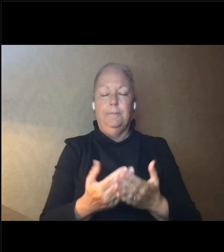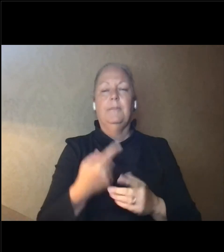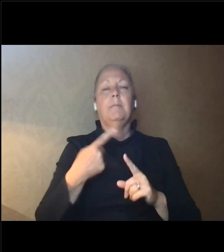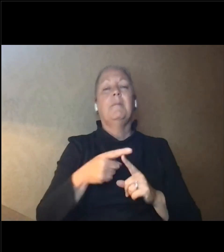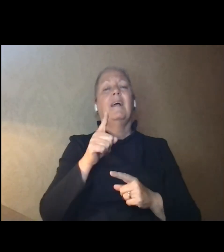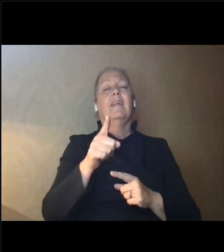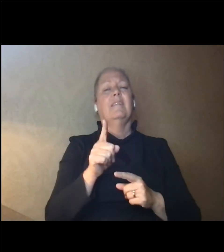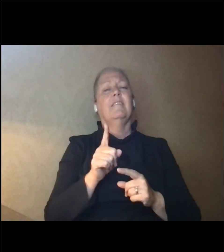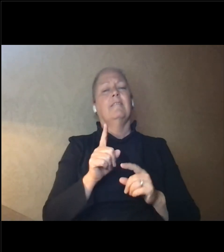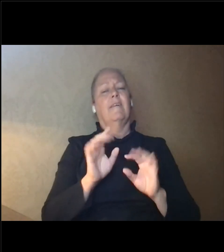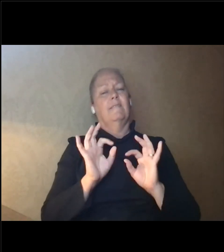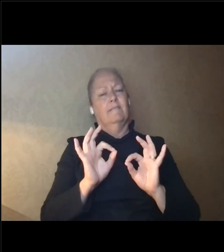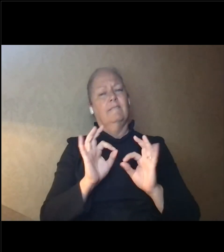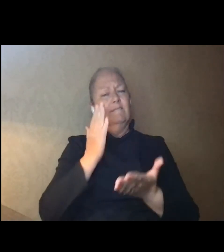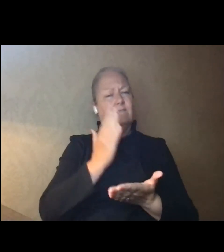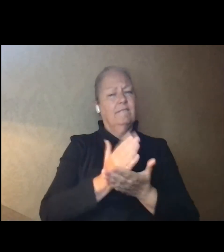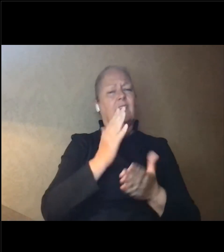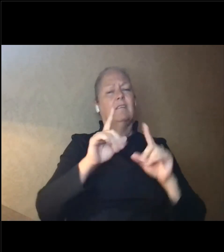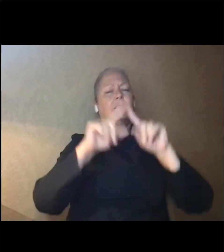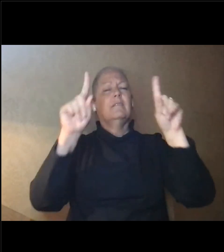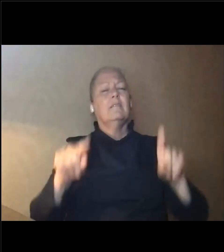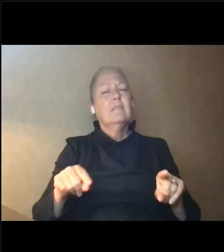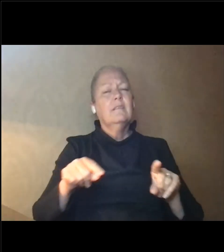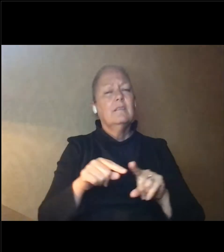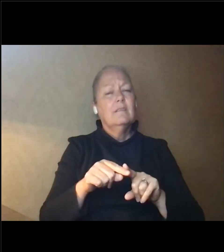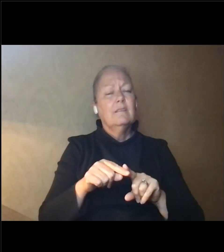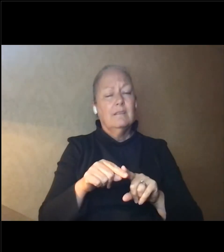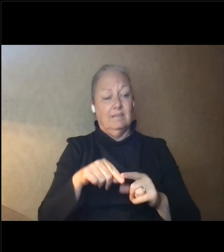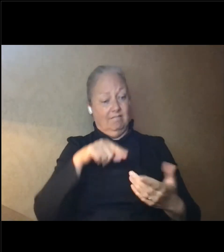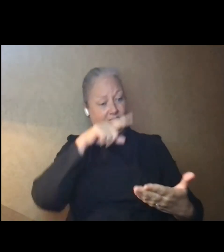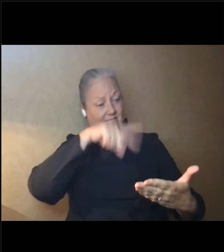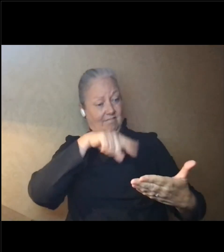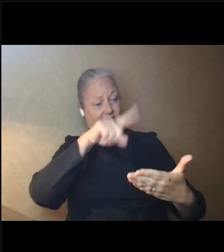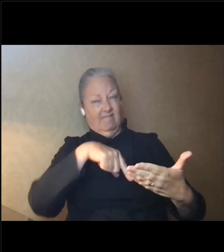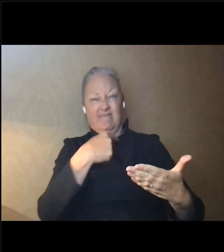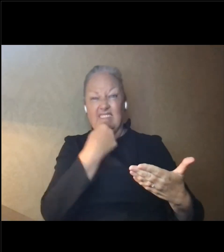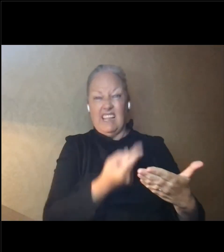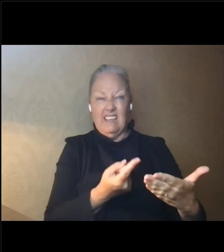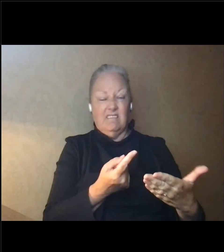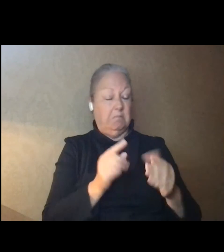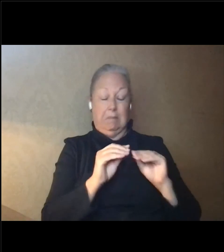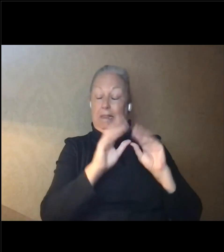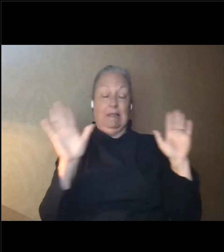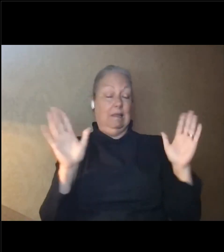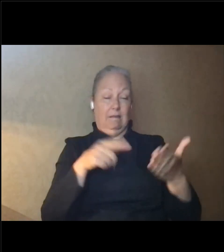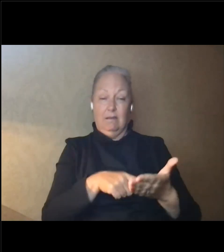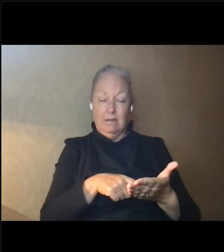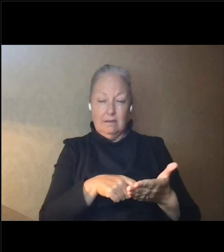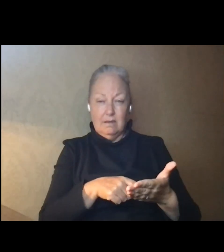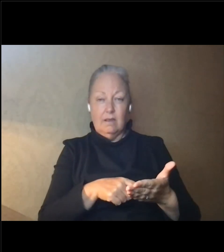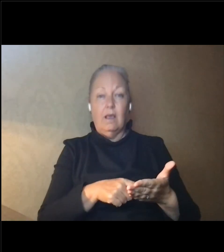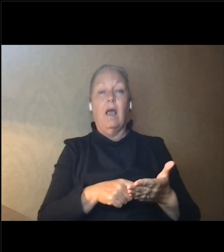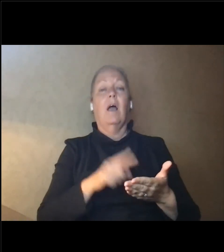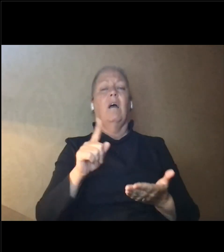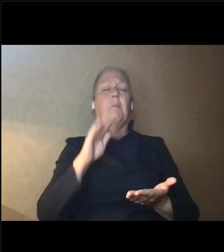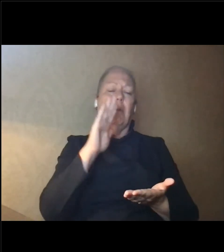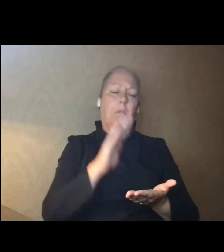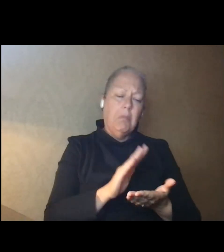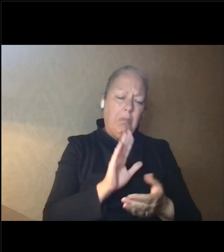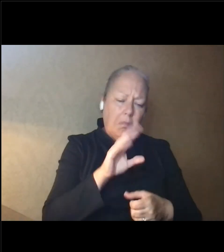of RelabHS, it very clearly states that lower participation rates worsen